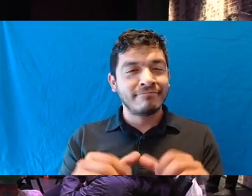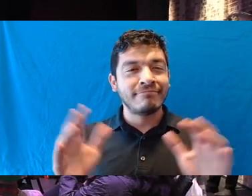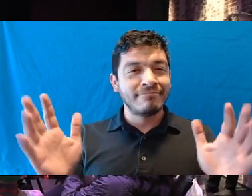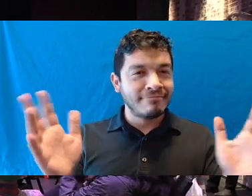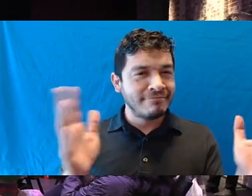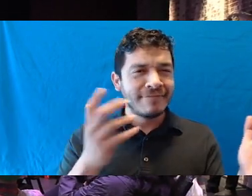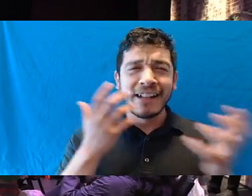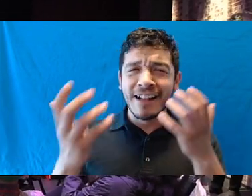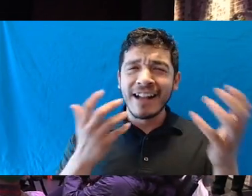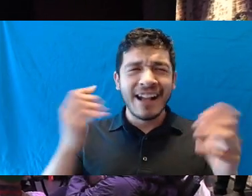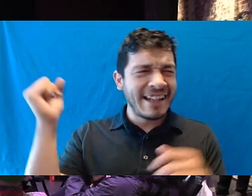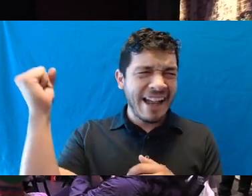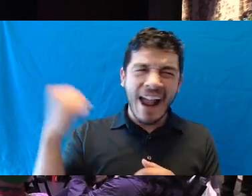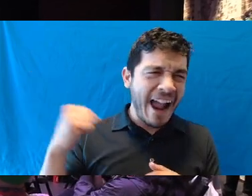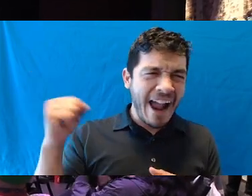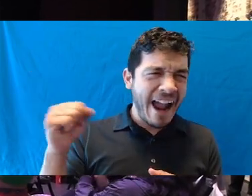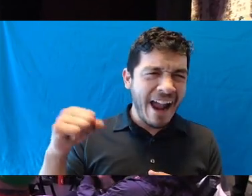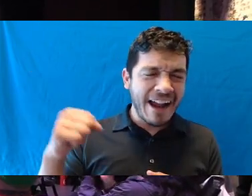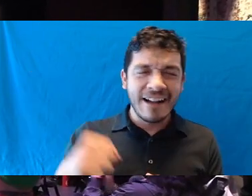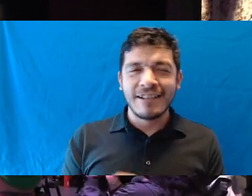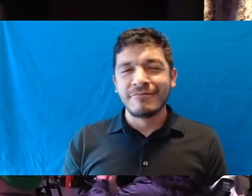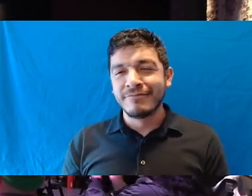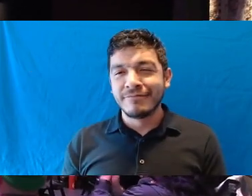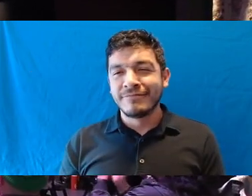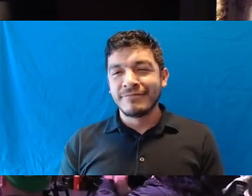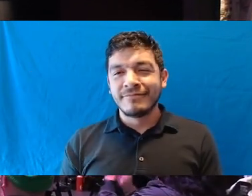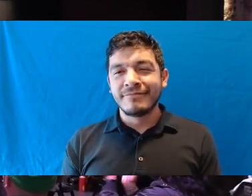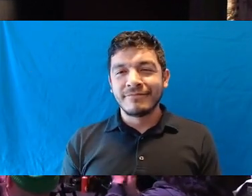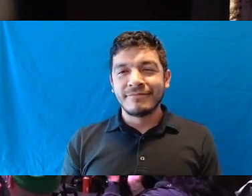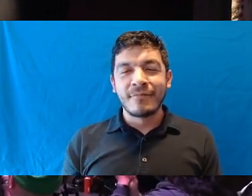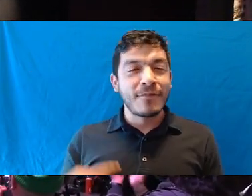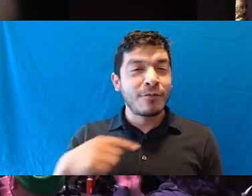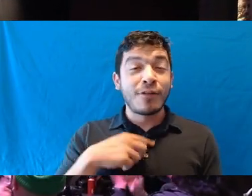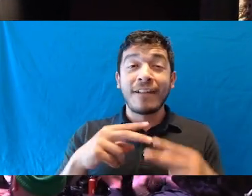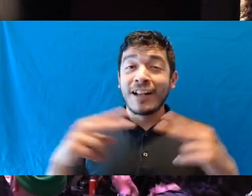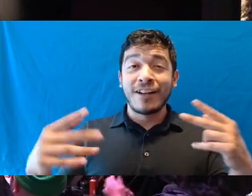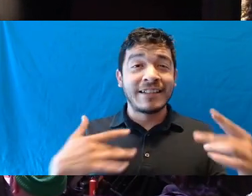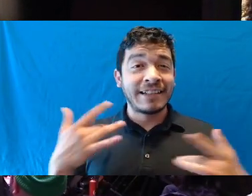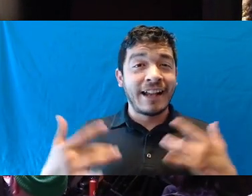Yeah! We're very excited.